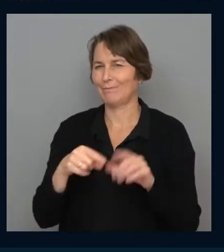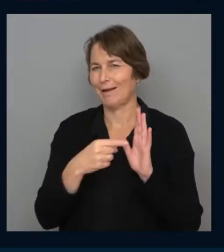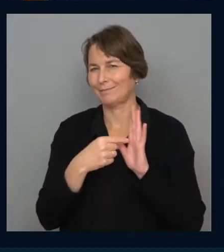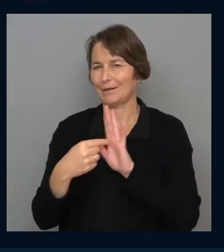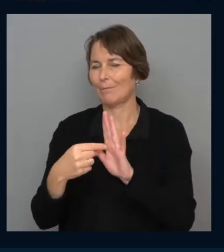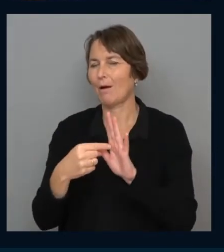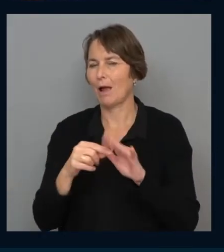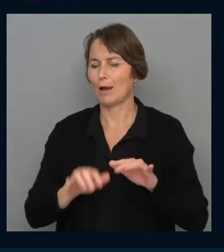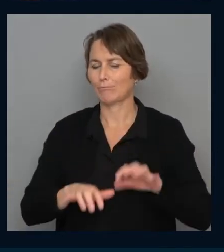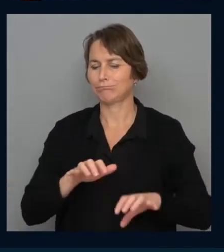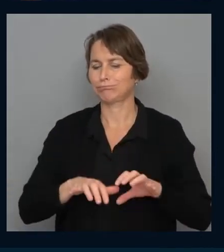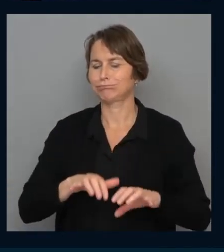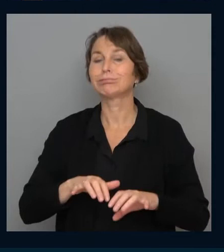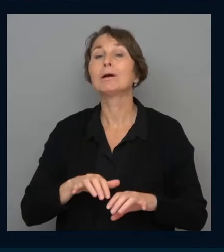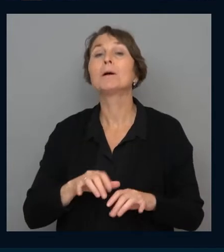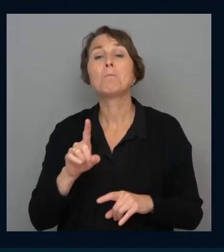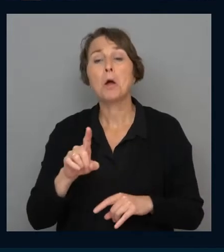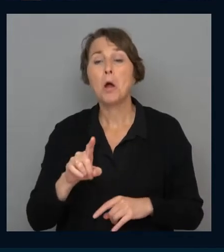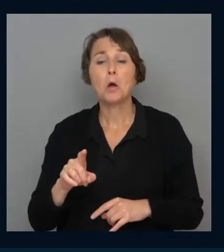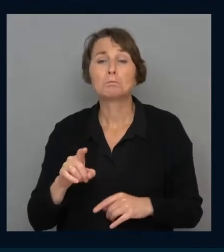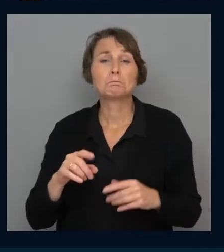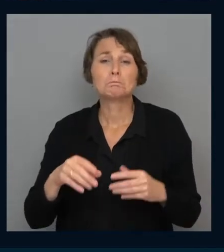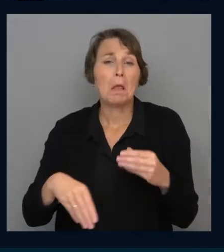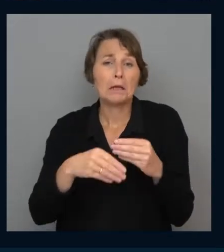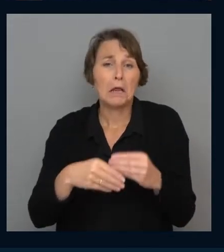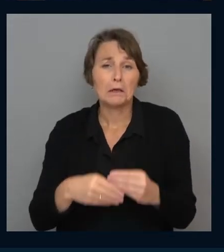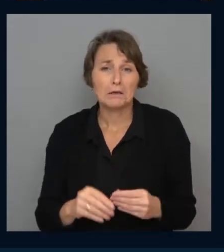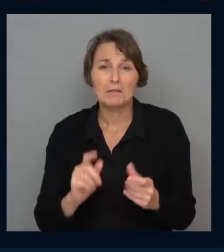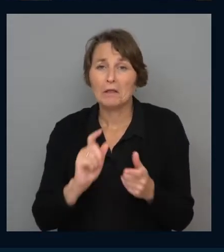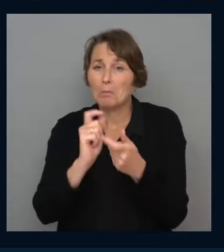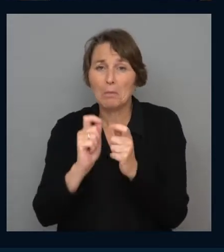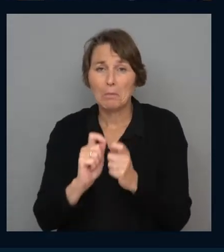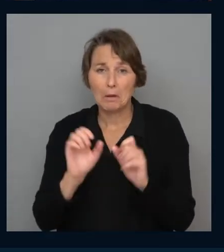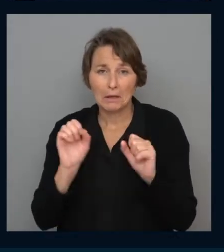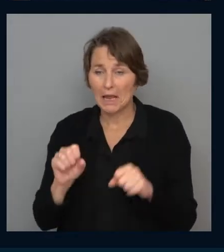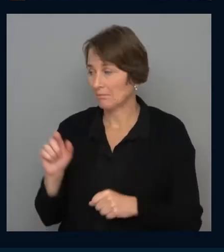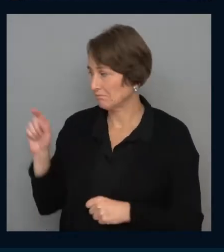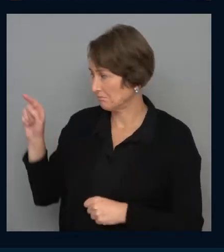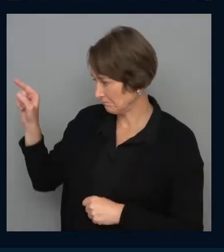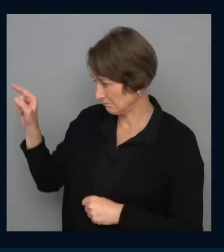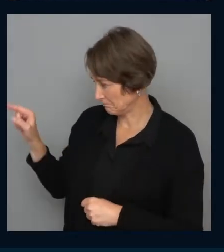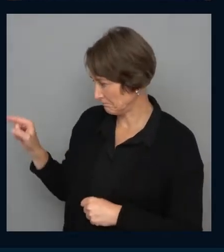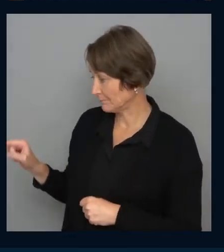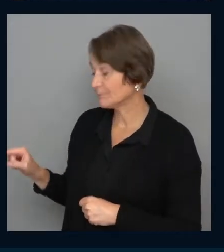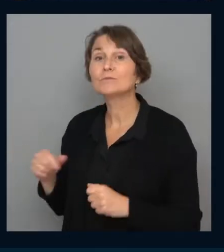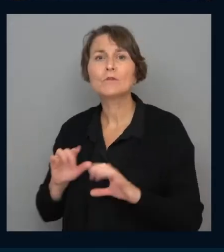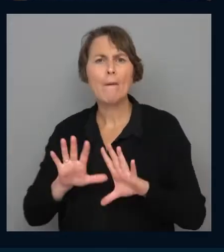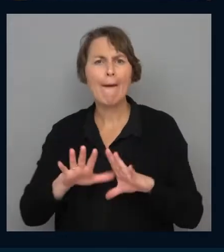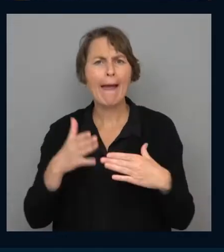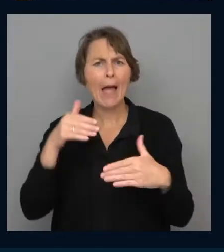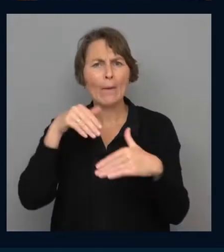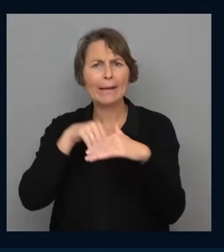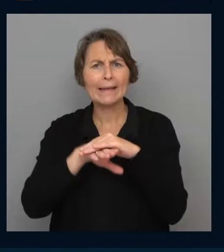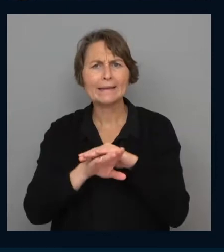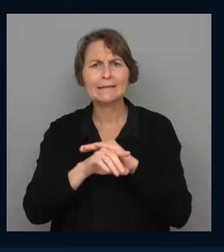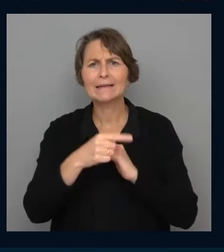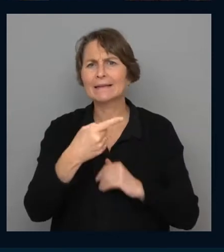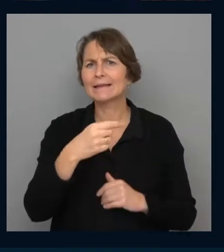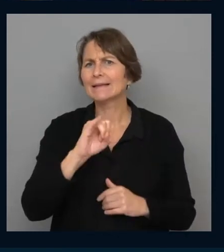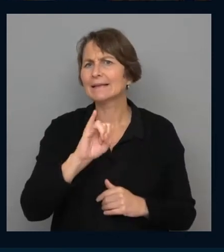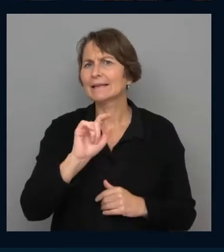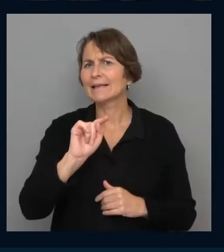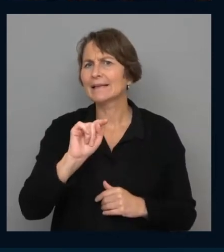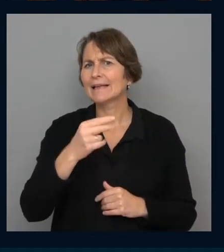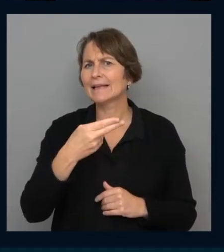but you can go and set up a new plan, or you can edit your existing plan. And the way that I'm logged into my GitHub repo here,